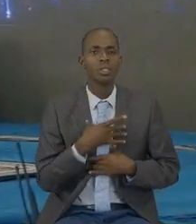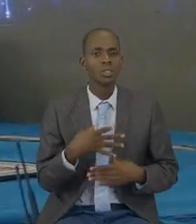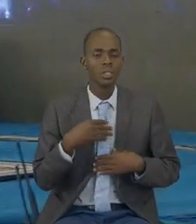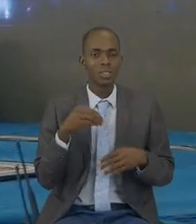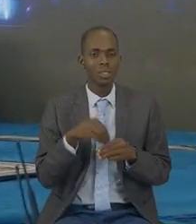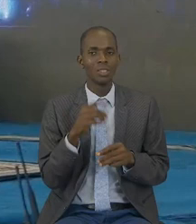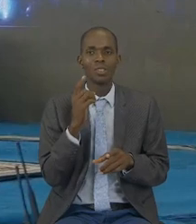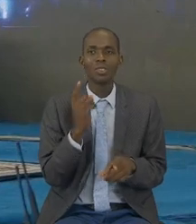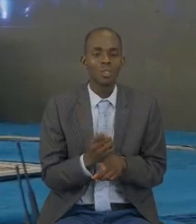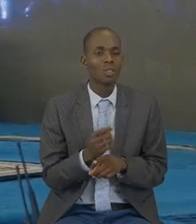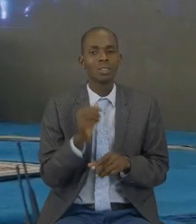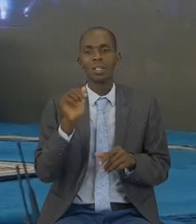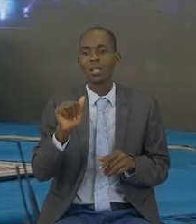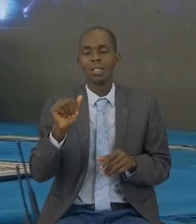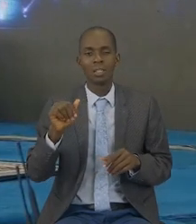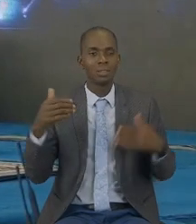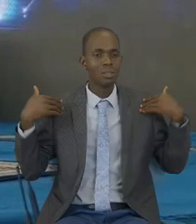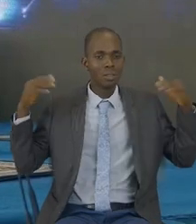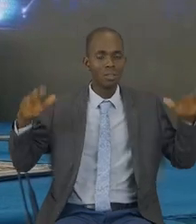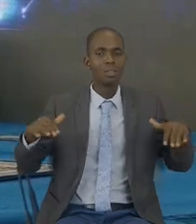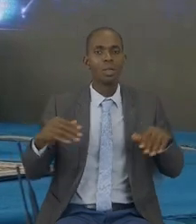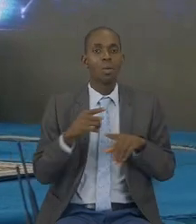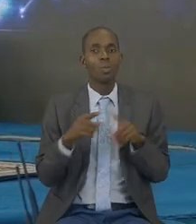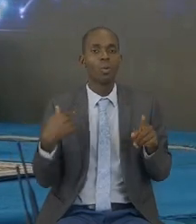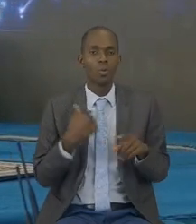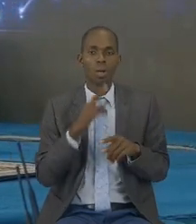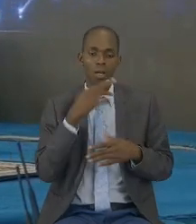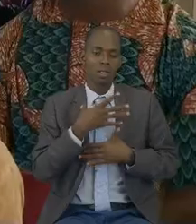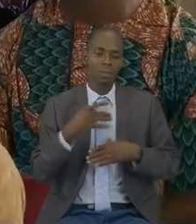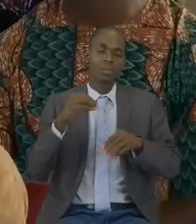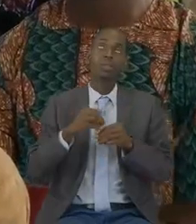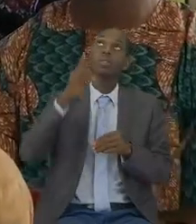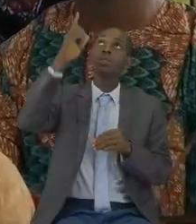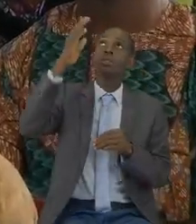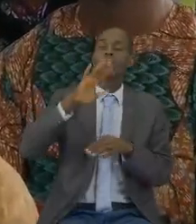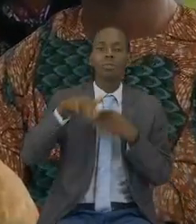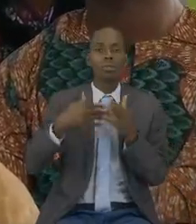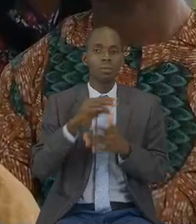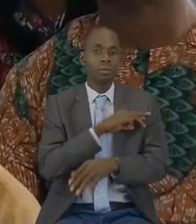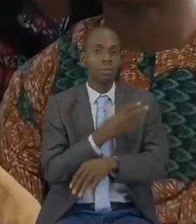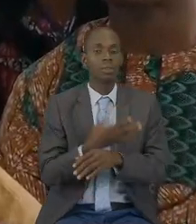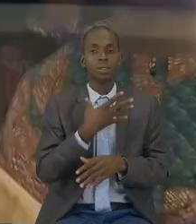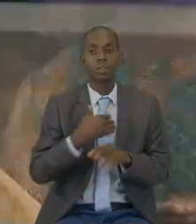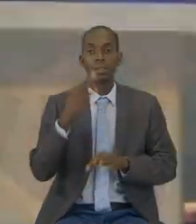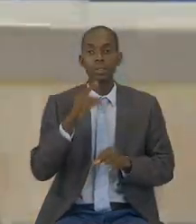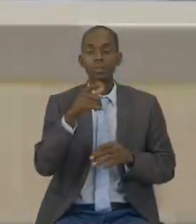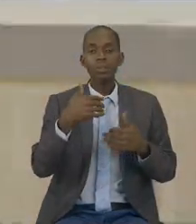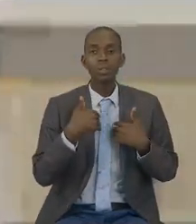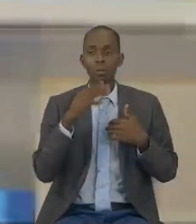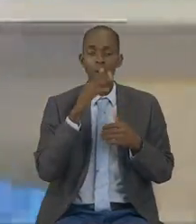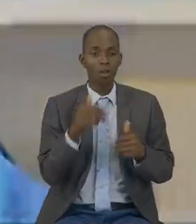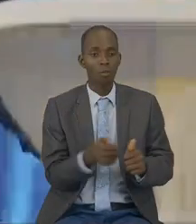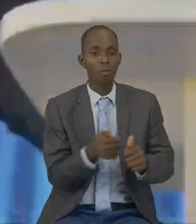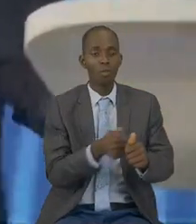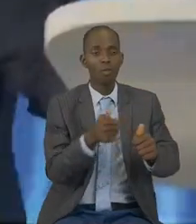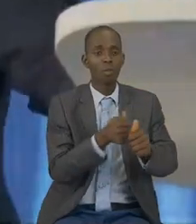mere angels. We're interested in the Almighty God. And if you have been following an angel, today is the